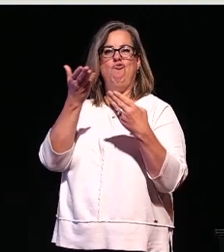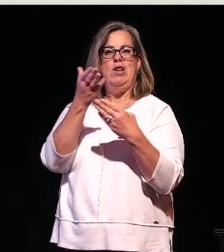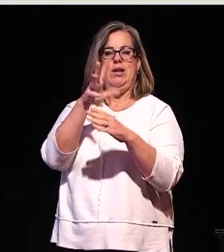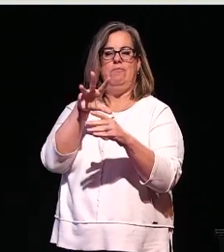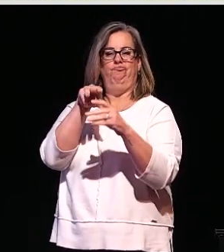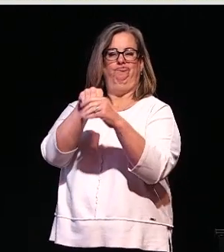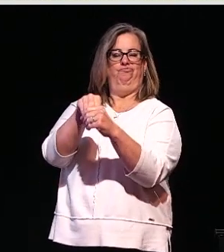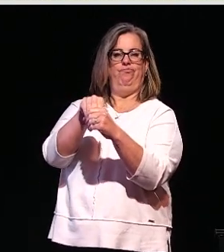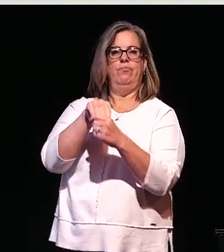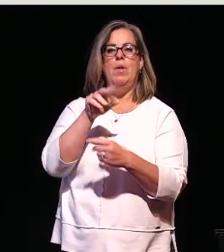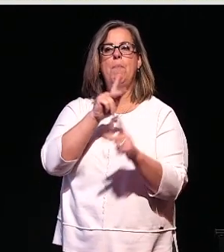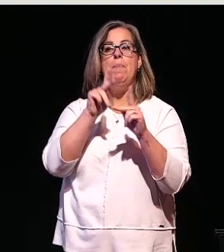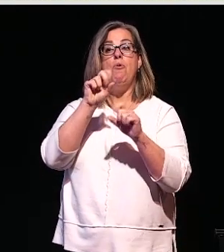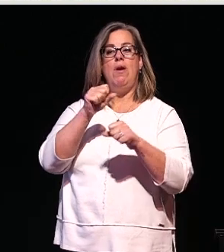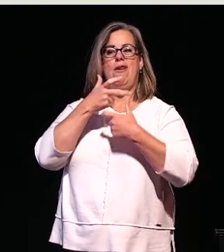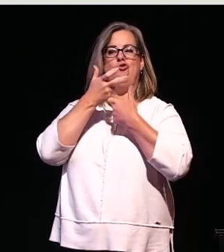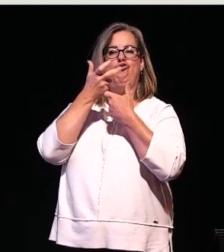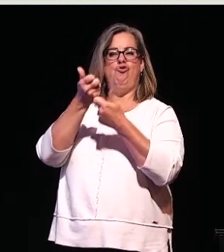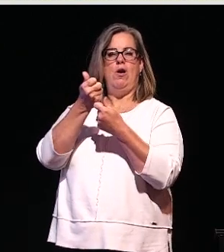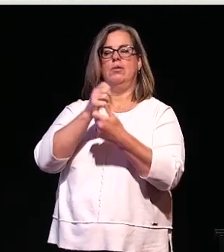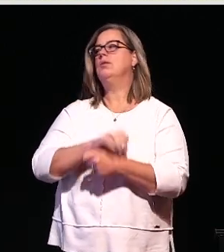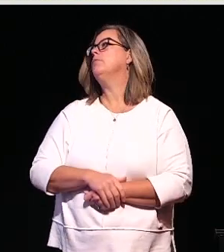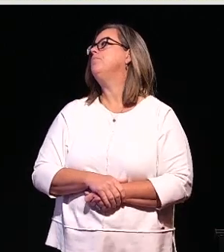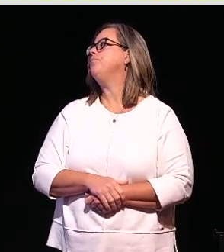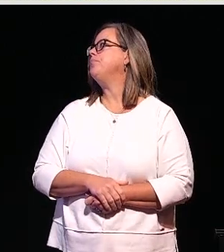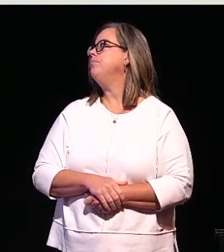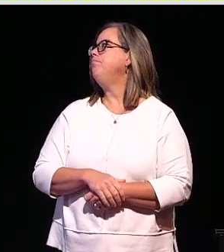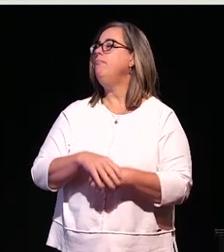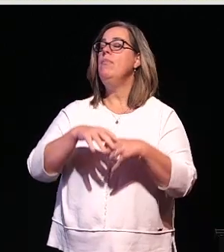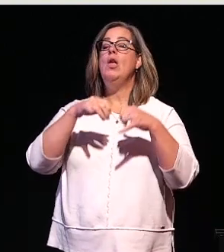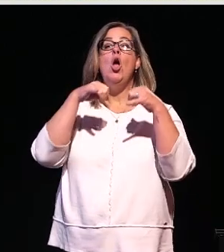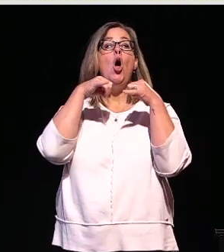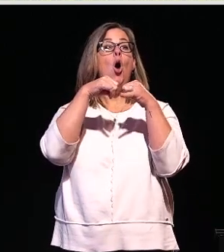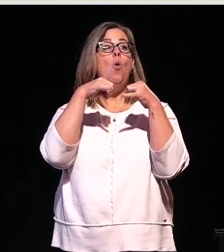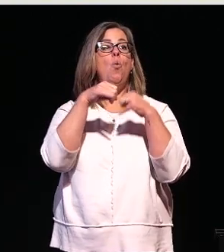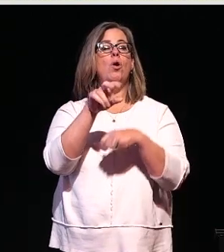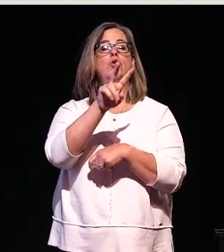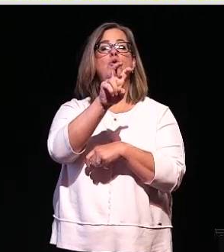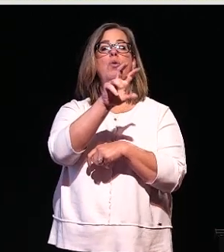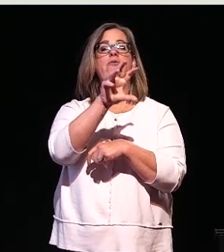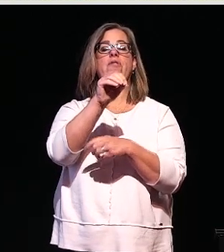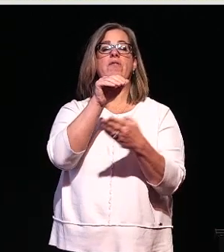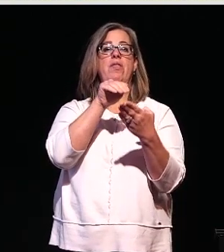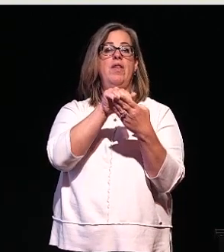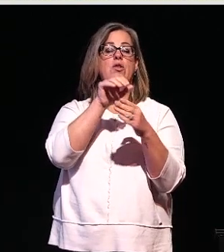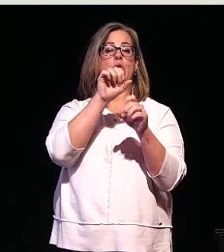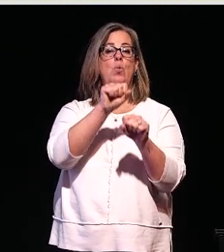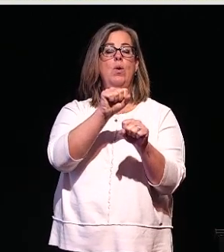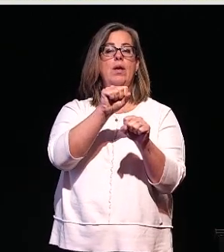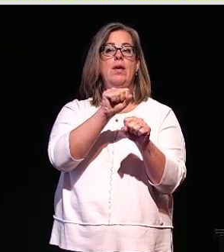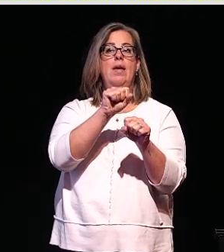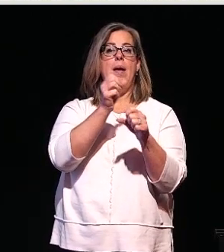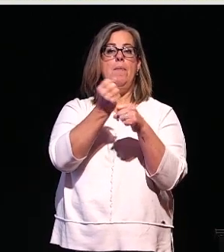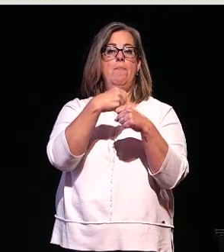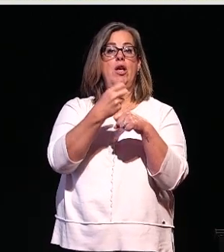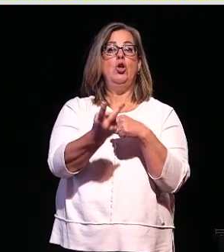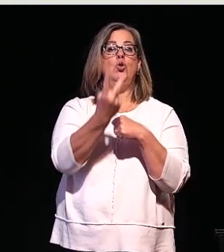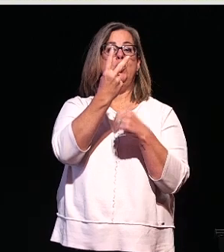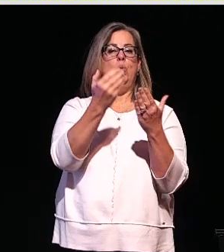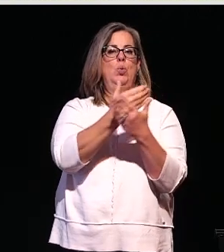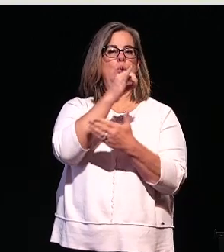can trust. Let's talk about the awards. At $250,000, we can create two jobs in the